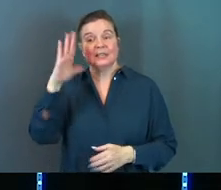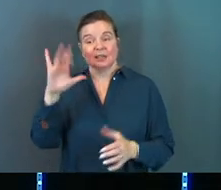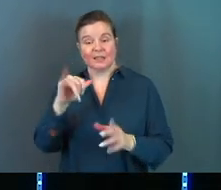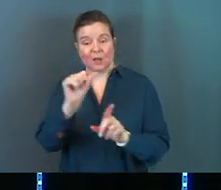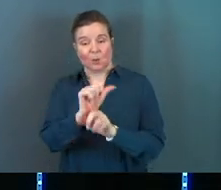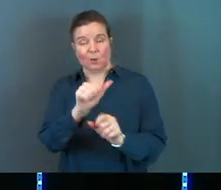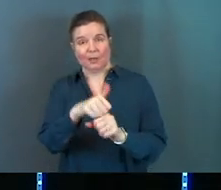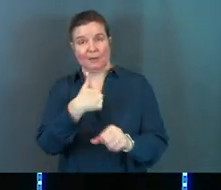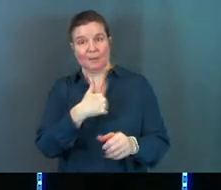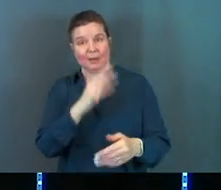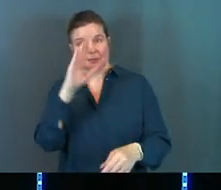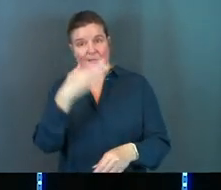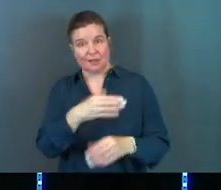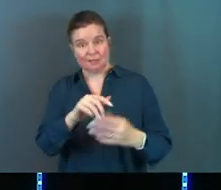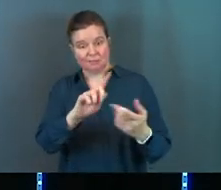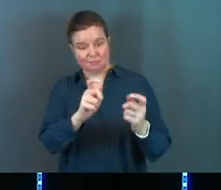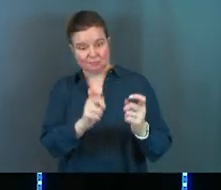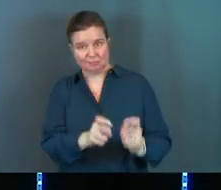God had done that work in my son.